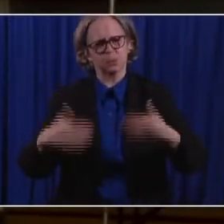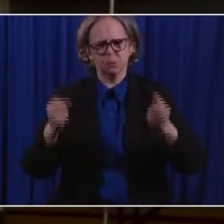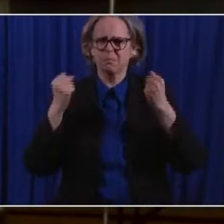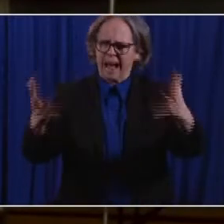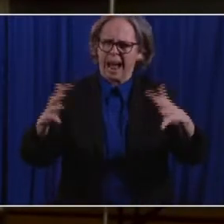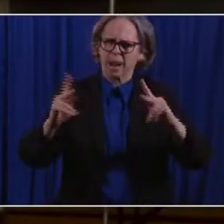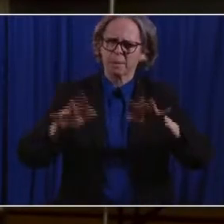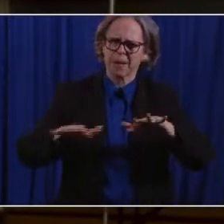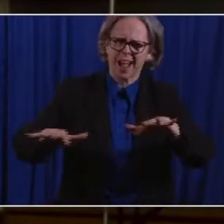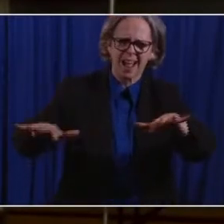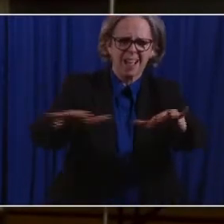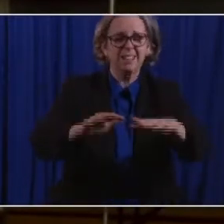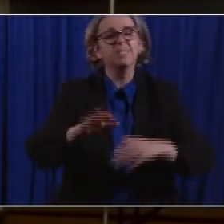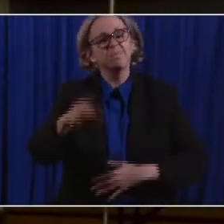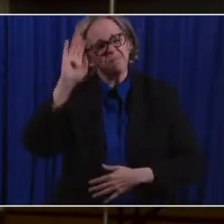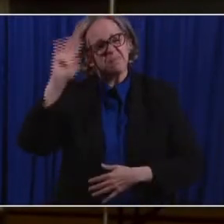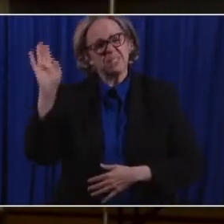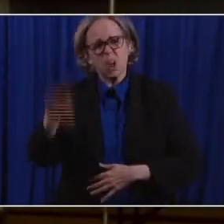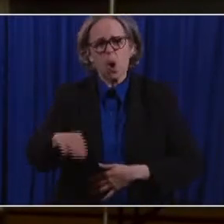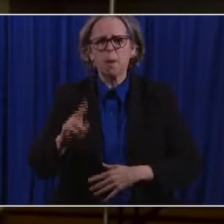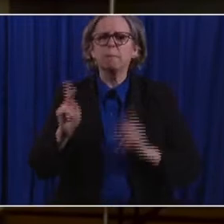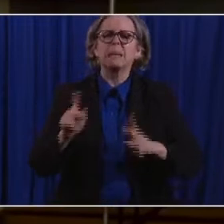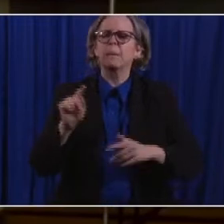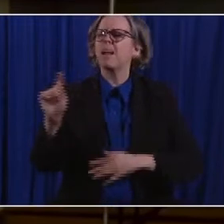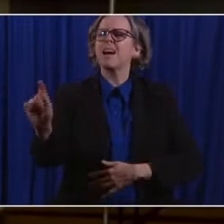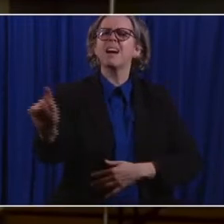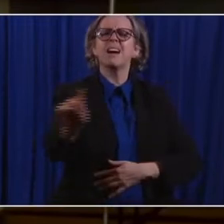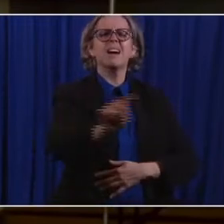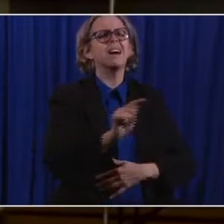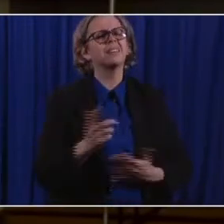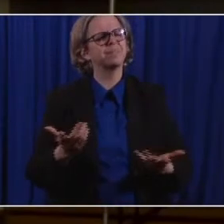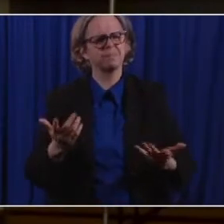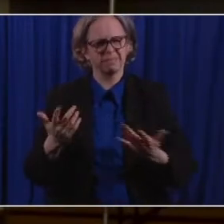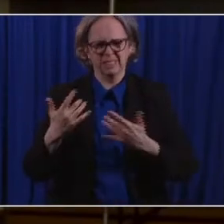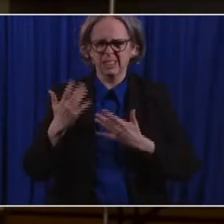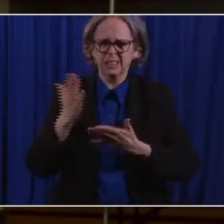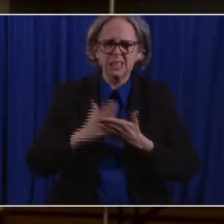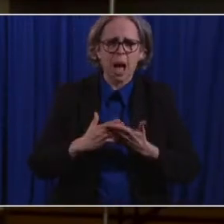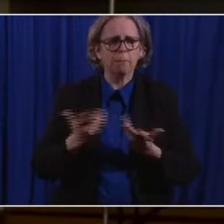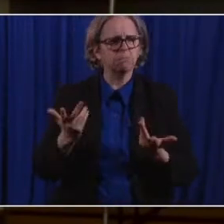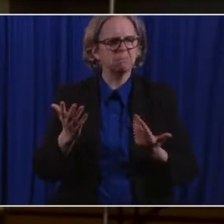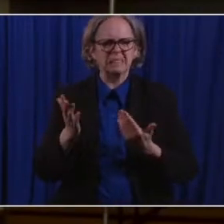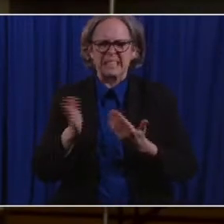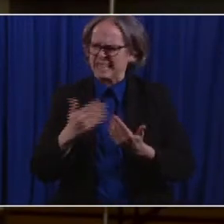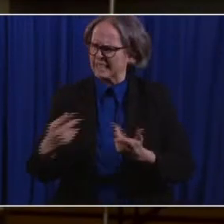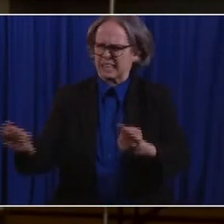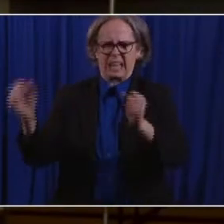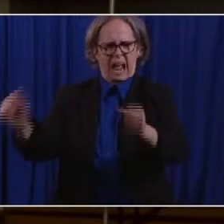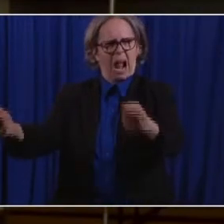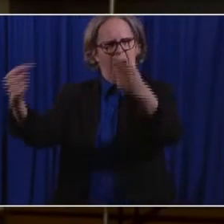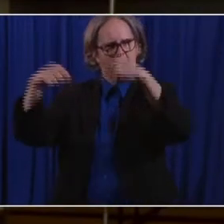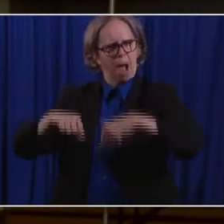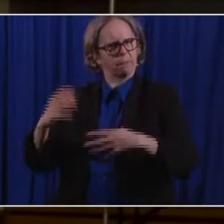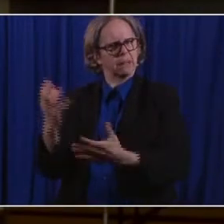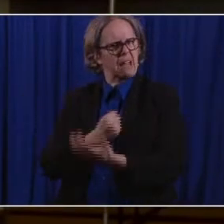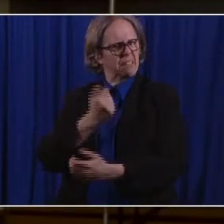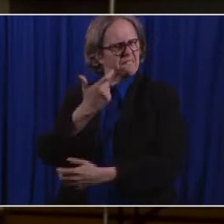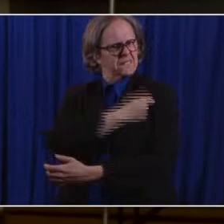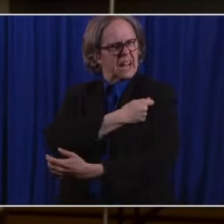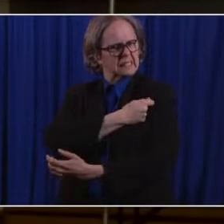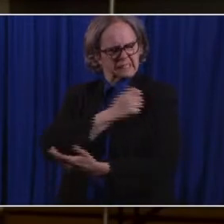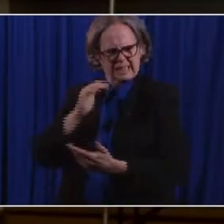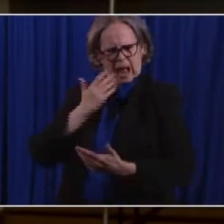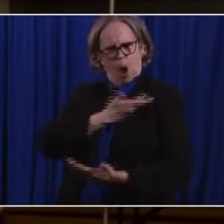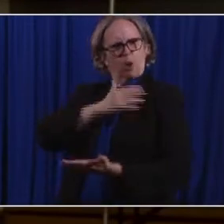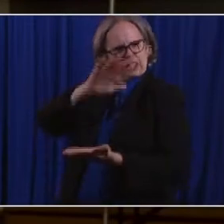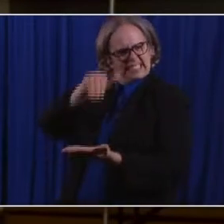of resources, and it's easy for them to come to a site like this to be vaccinated. But not every